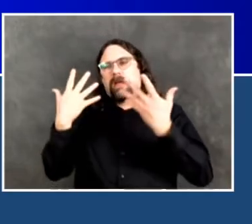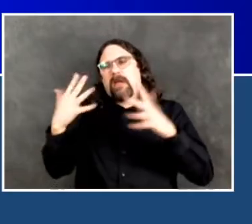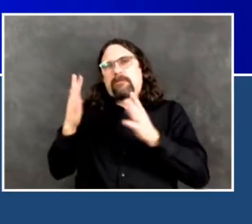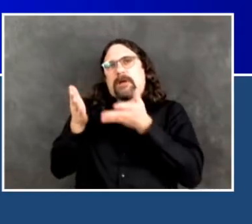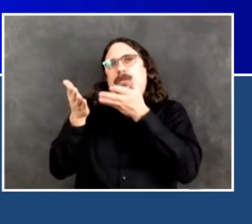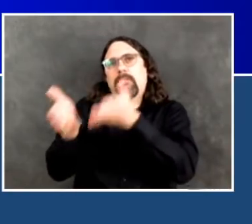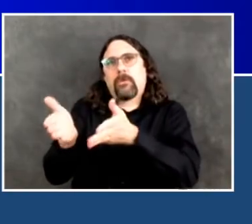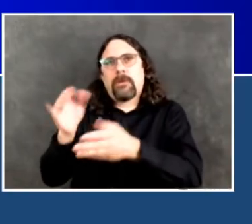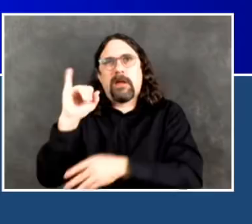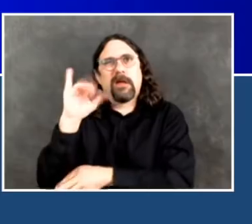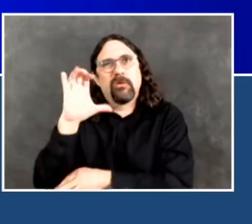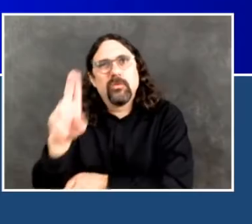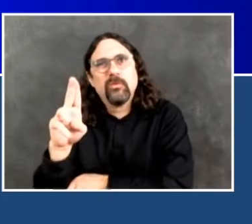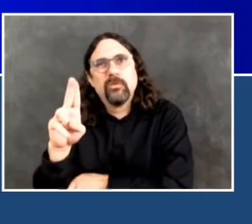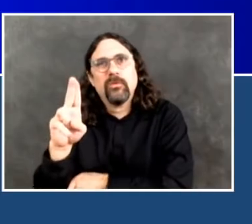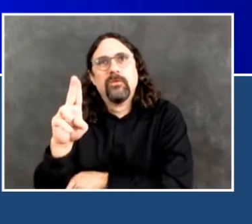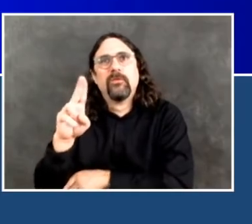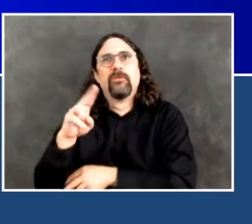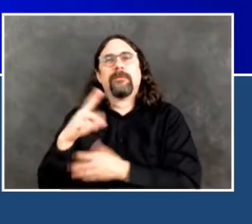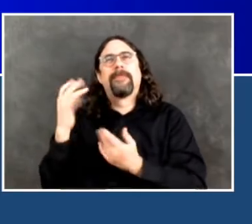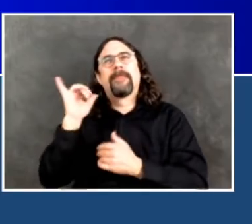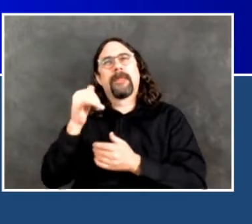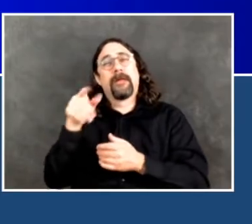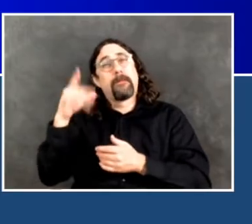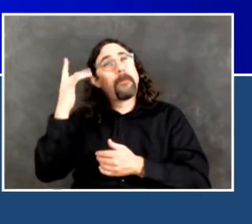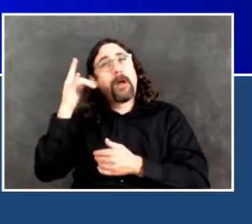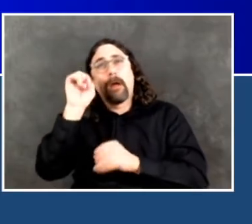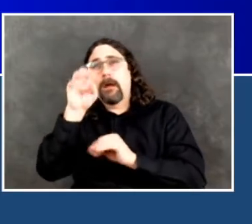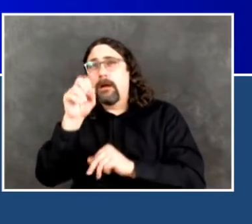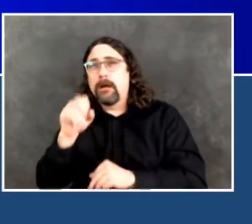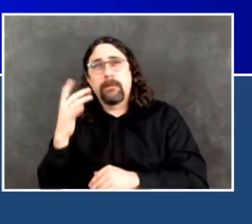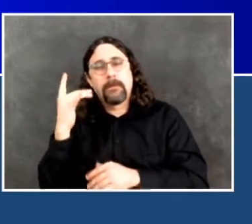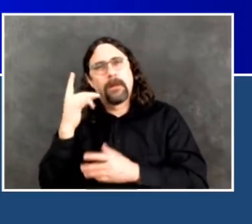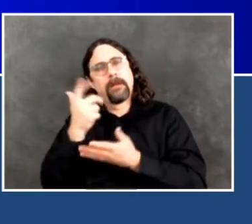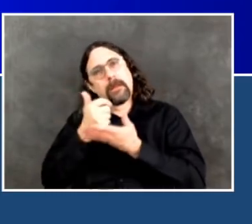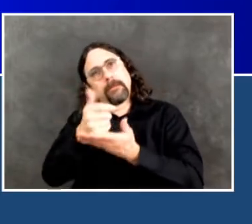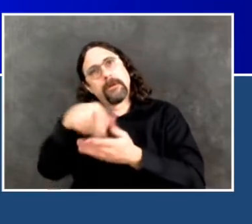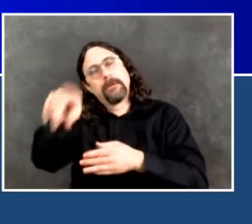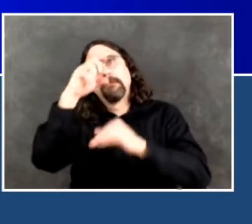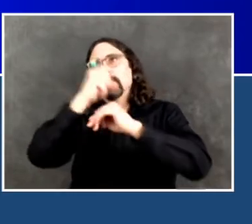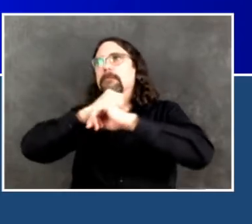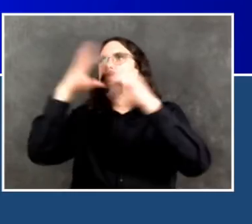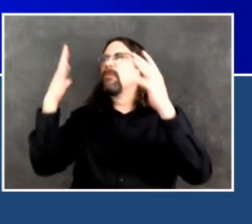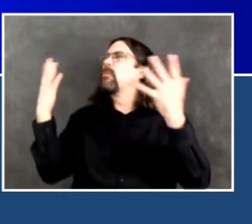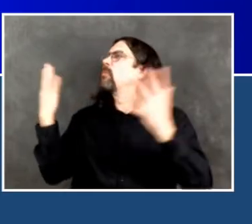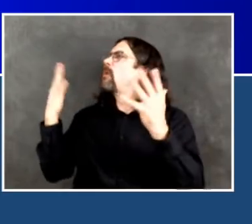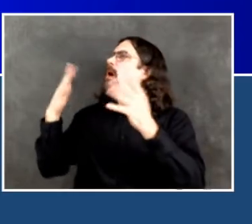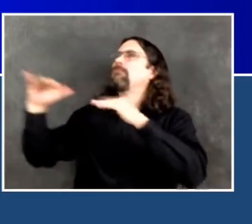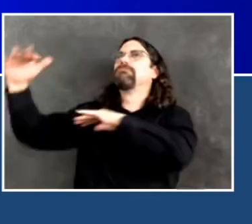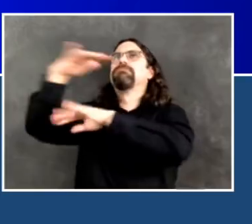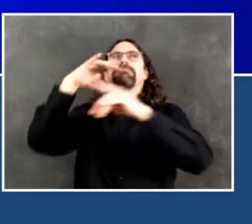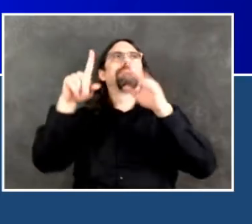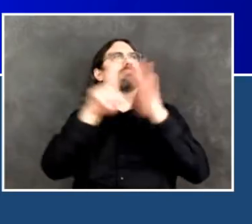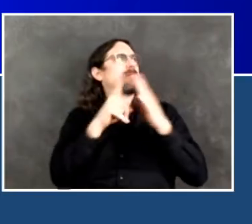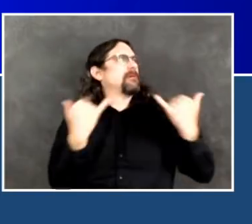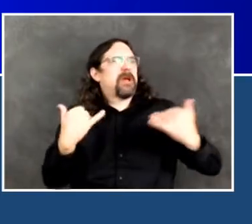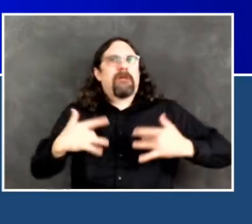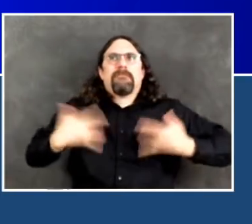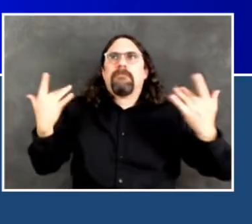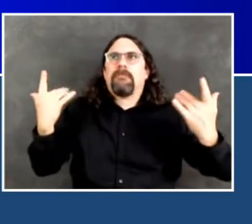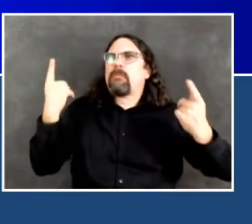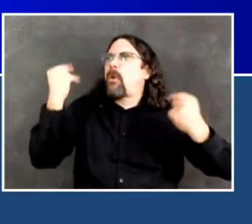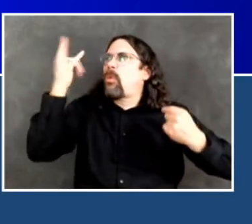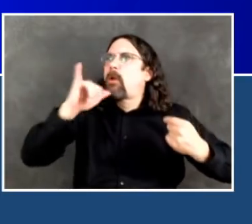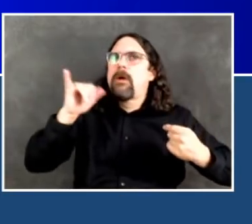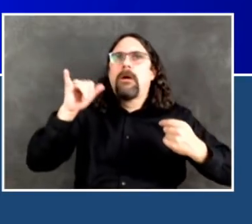they fought through. The fact that we had to bring in the military medical personnel. We had to hire people from all over